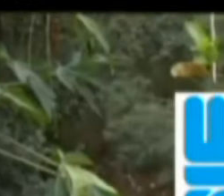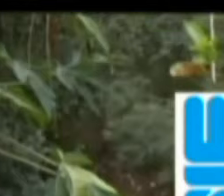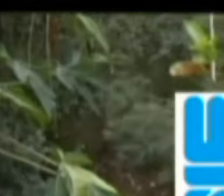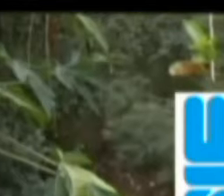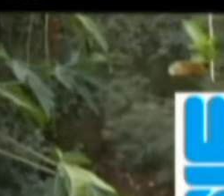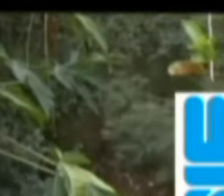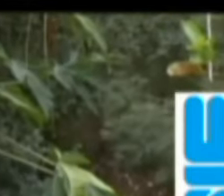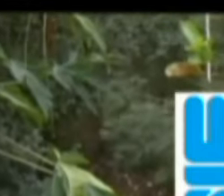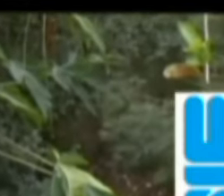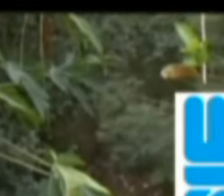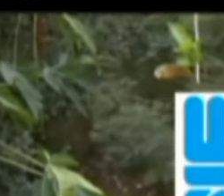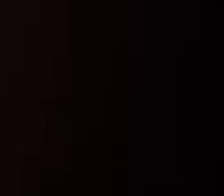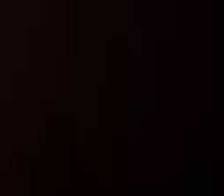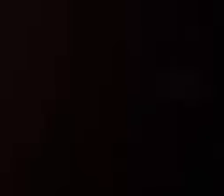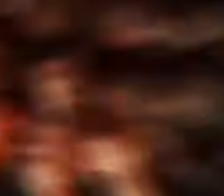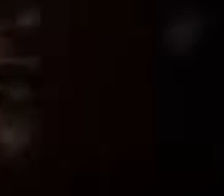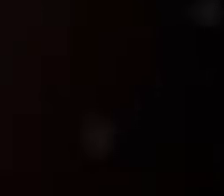kuhloba kwami impilo yabo.